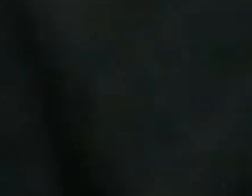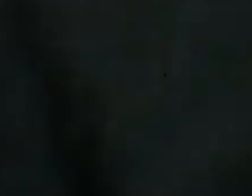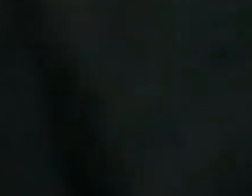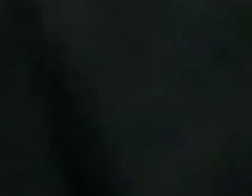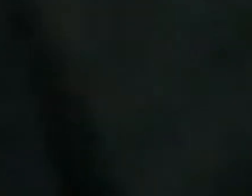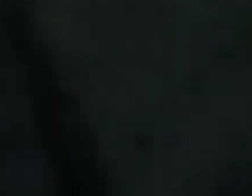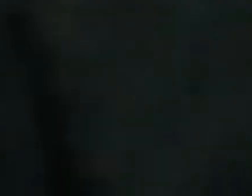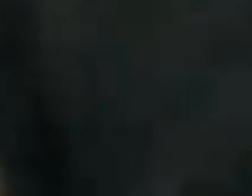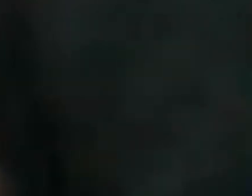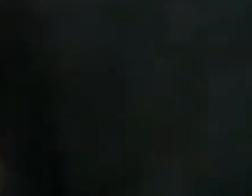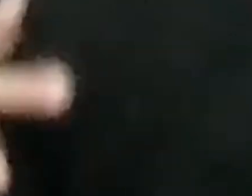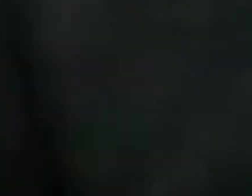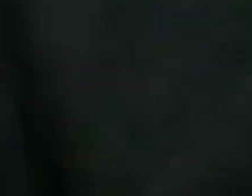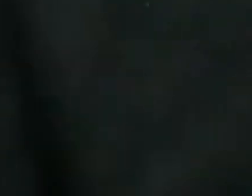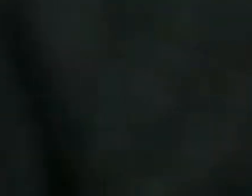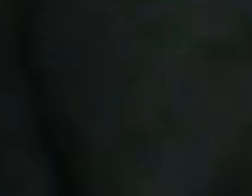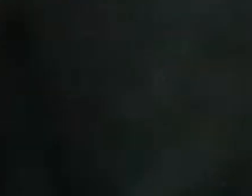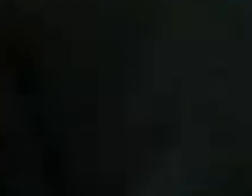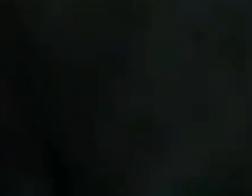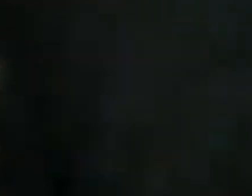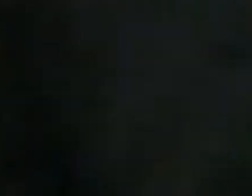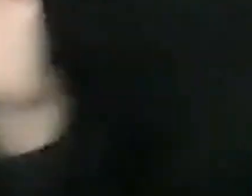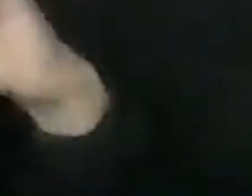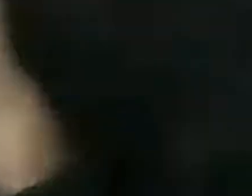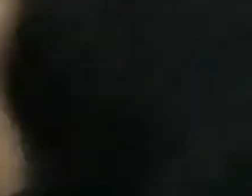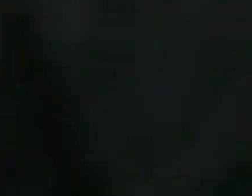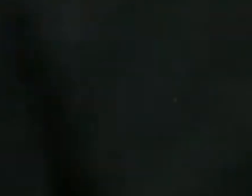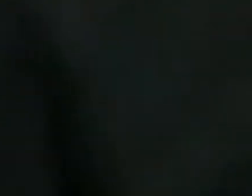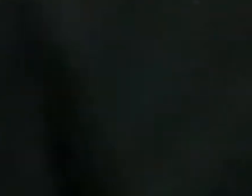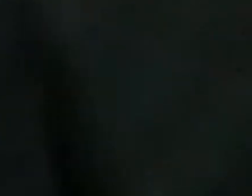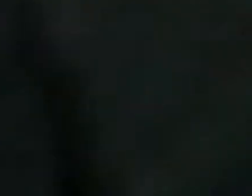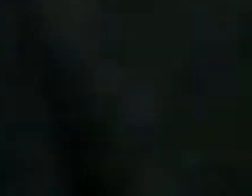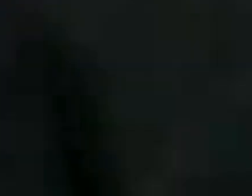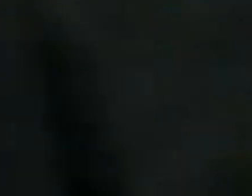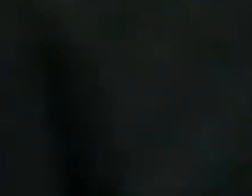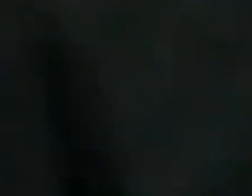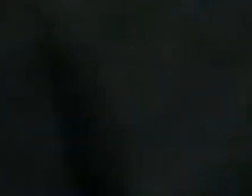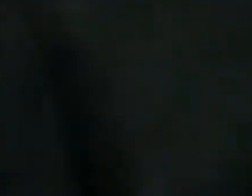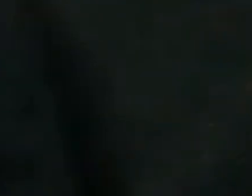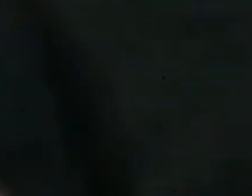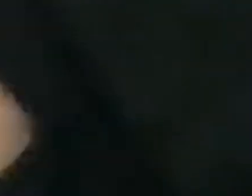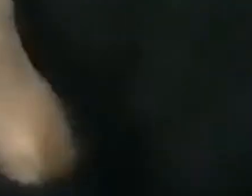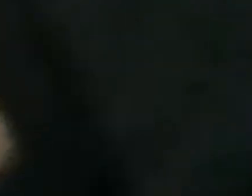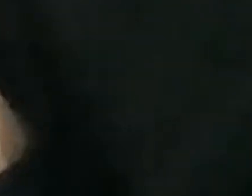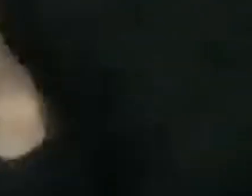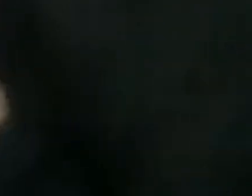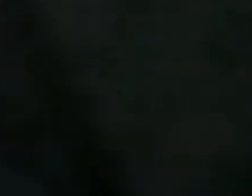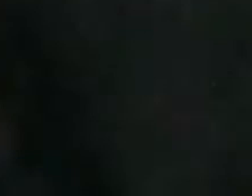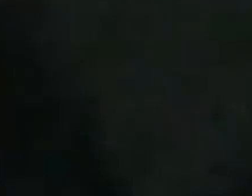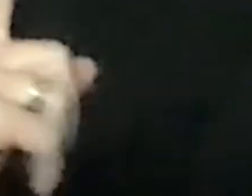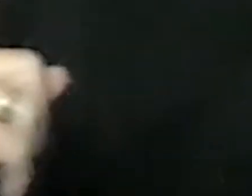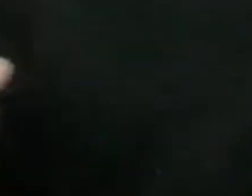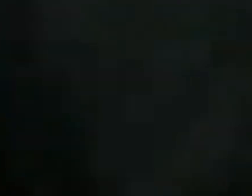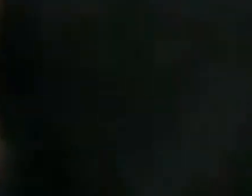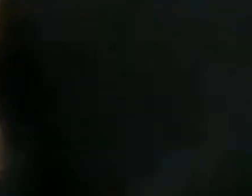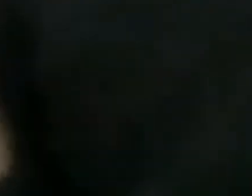2008, and I've been connected into the digital tech world here in South Florida and beyond. I'm really excited to be walking